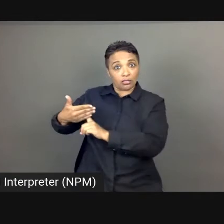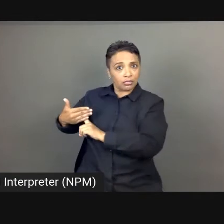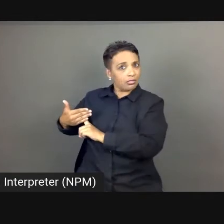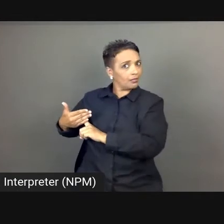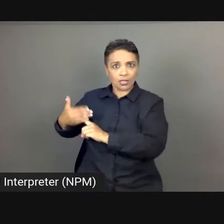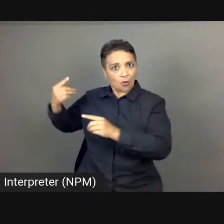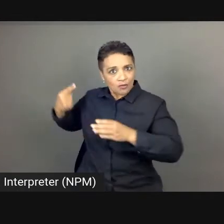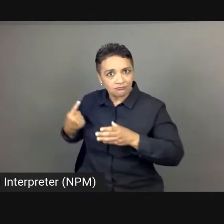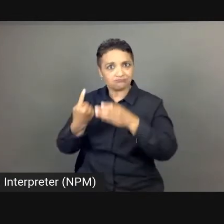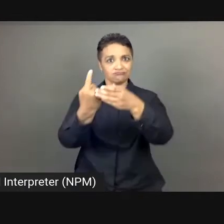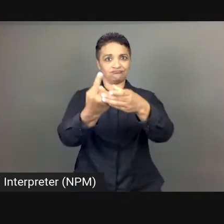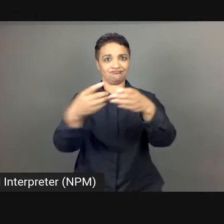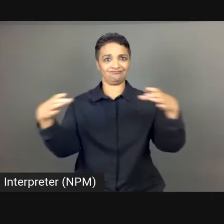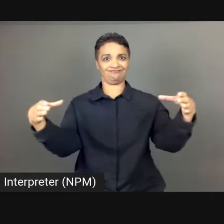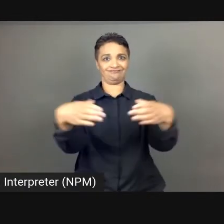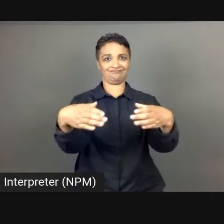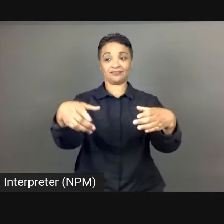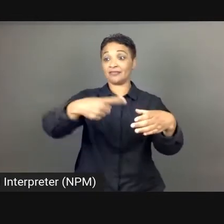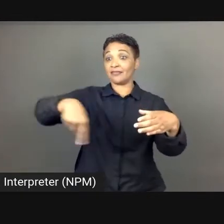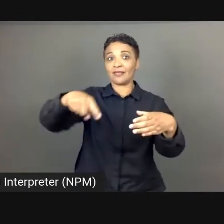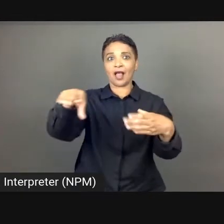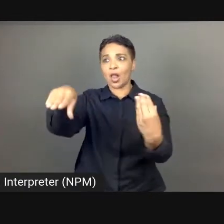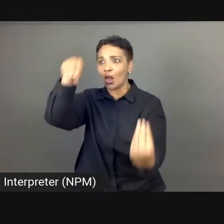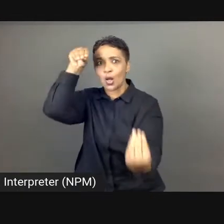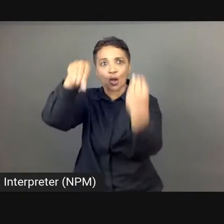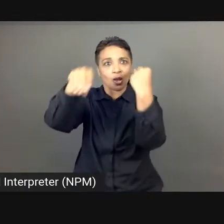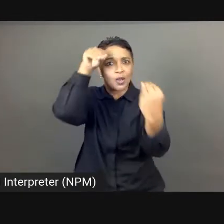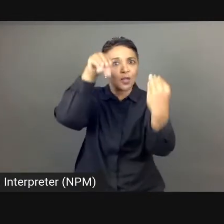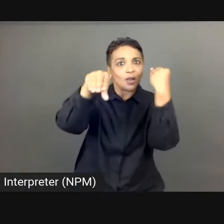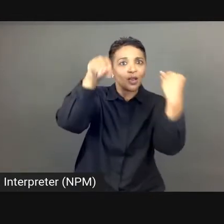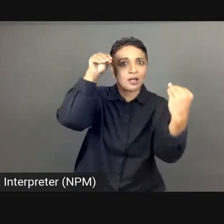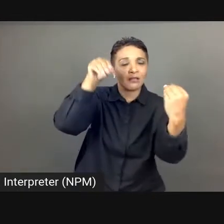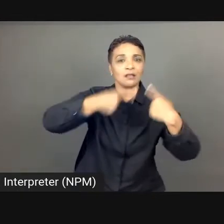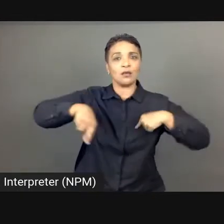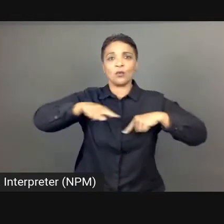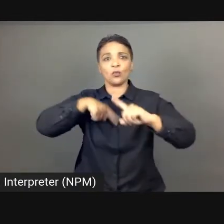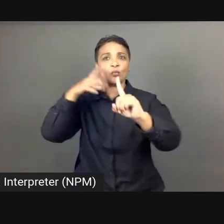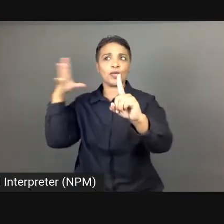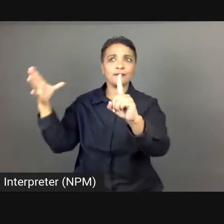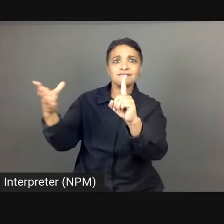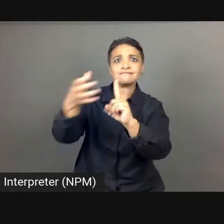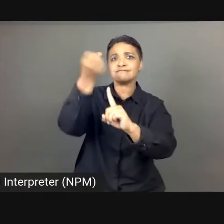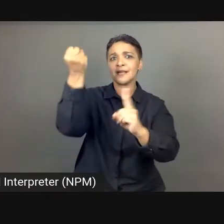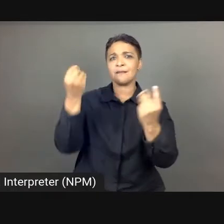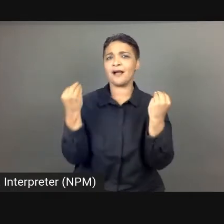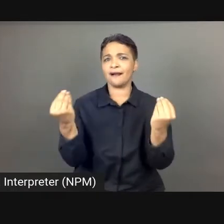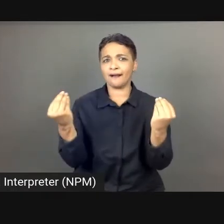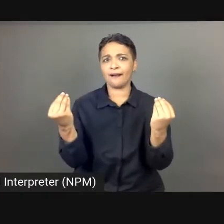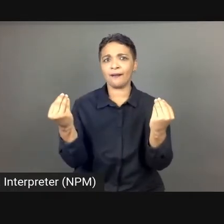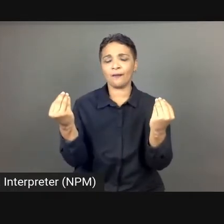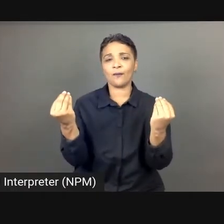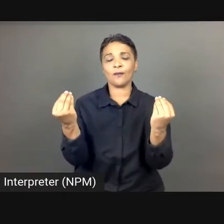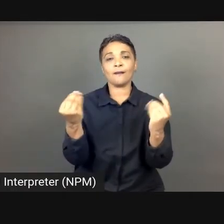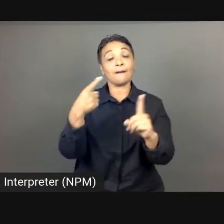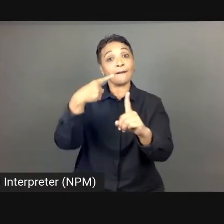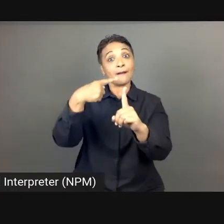how can others learn from us, and what have we been through to reach where we are now? And really to